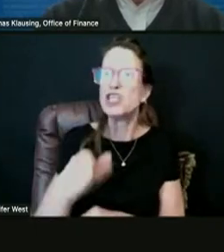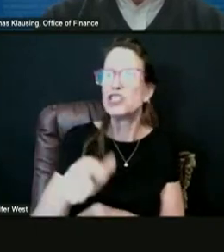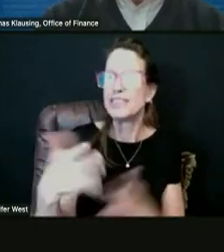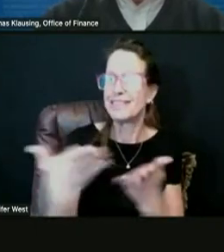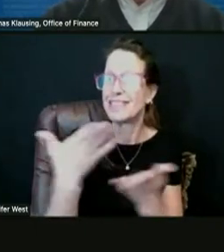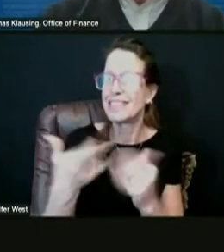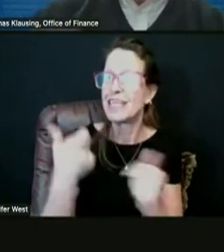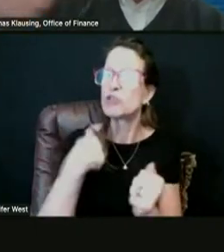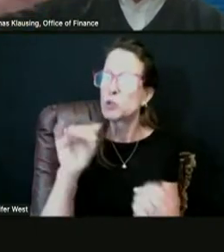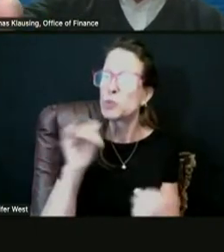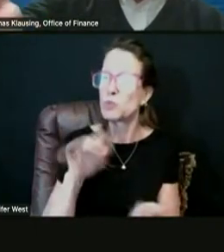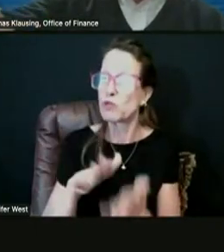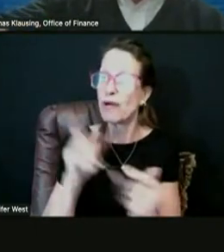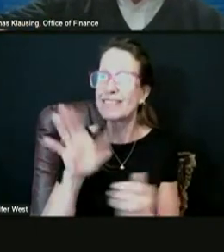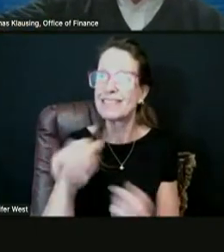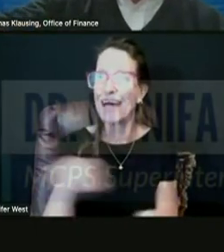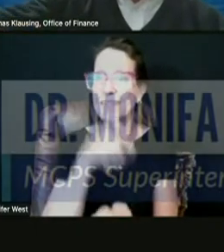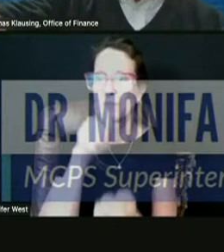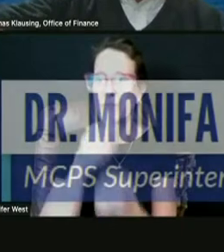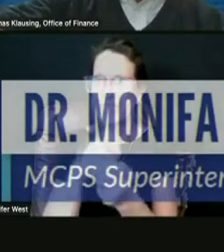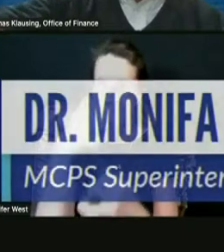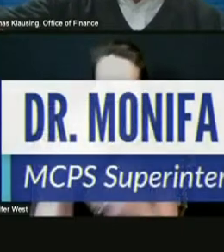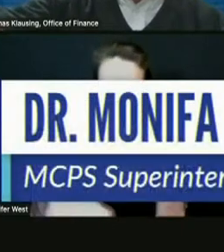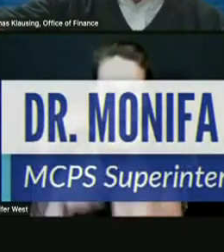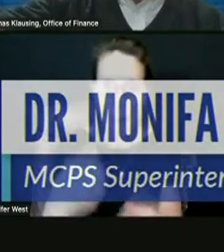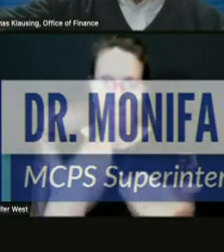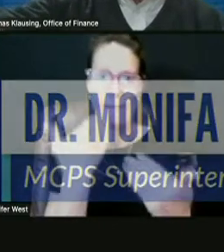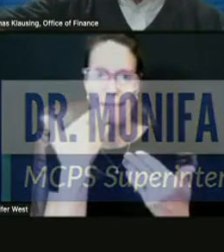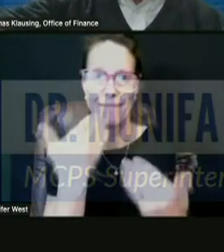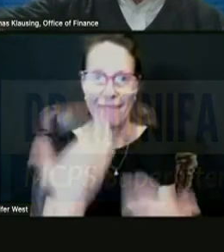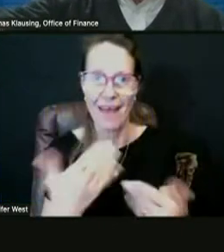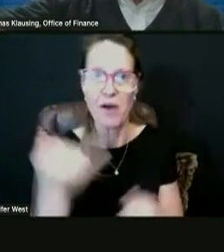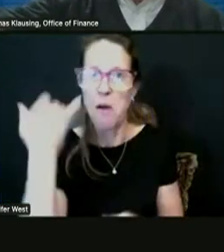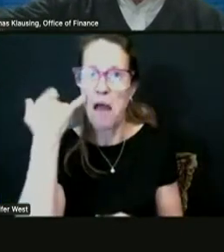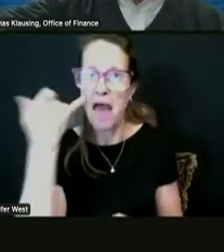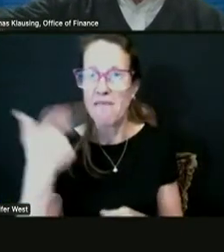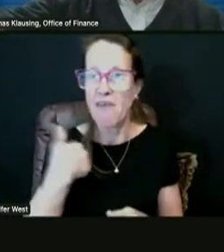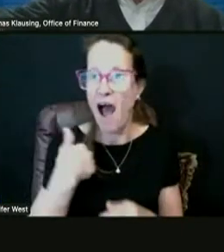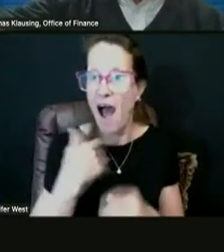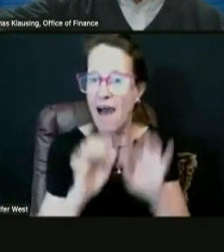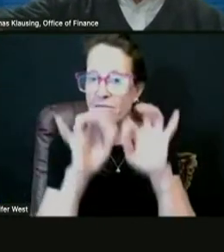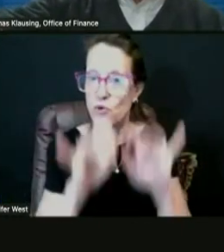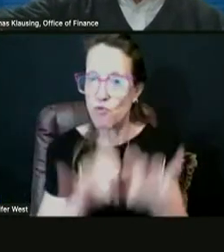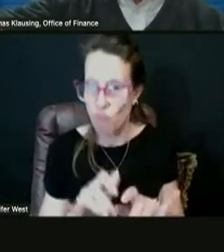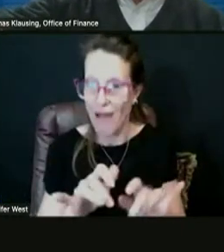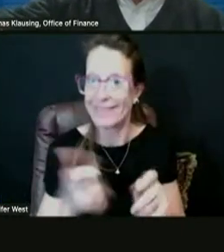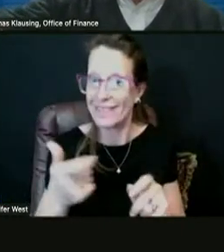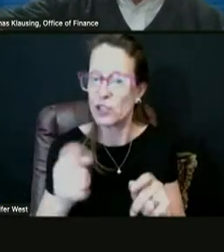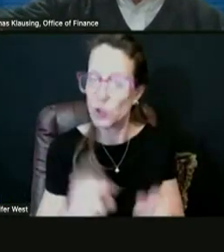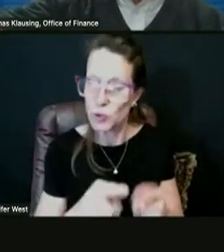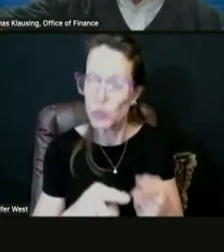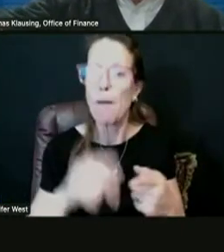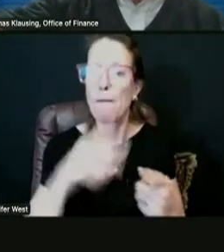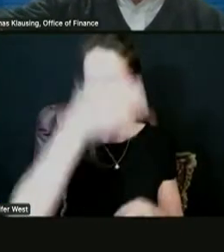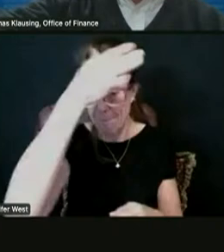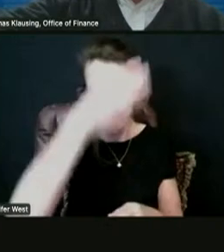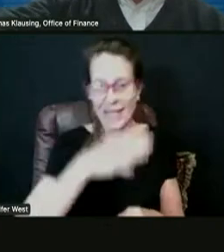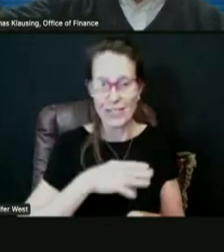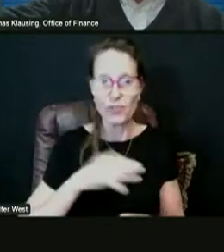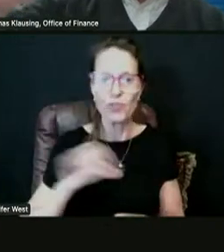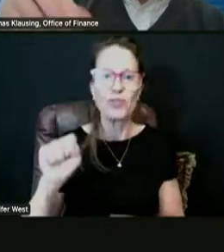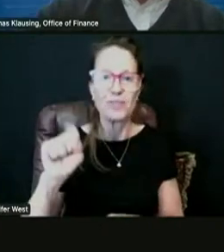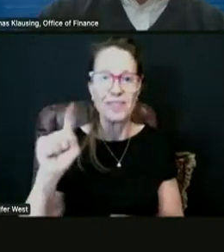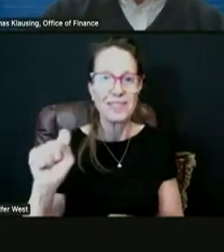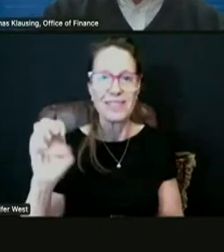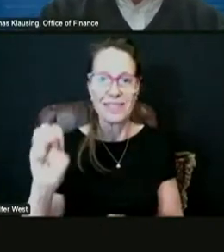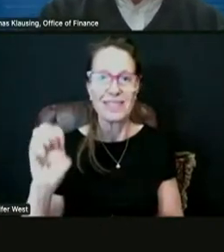thing, Mr. Steinberg. And I'm going to actually, if I have the right Mr. Steinberg, I think I'm going to quote what I heard of Mr. Steinberg